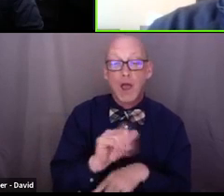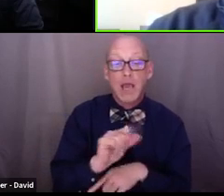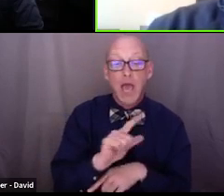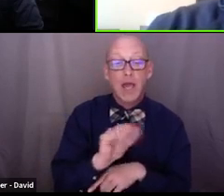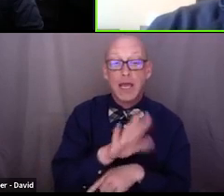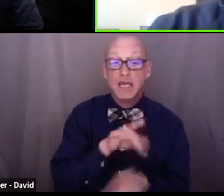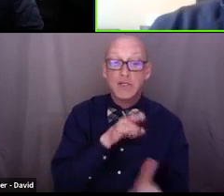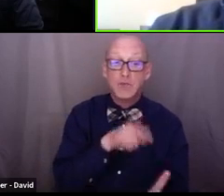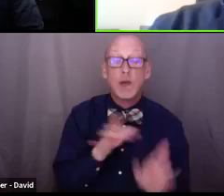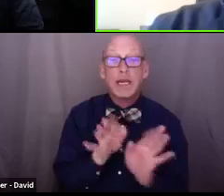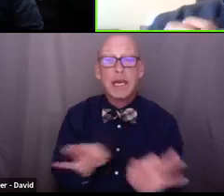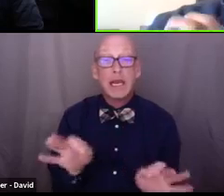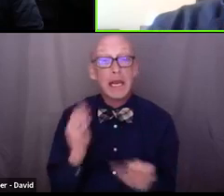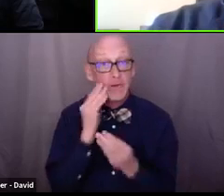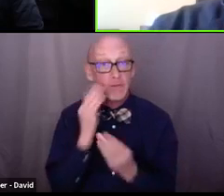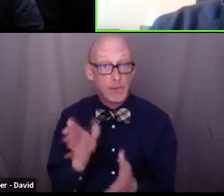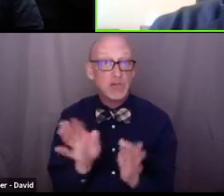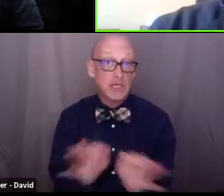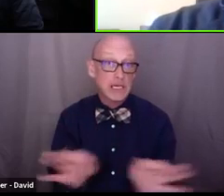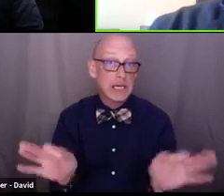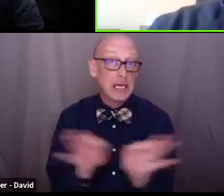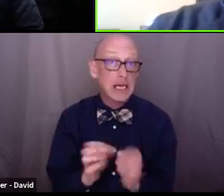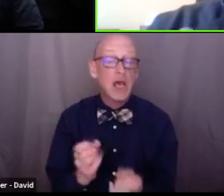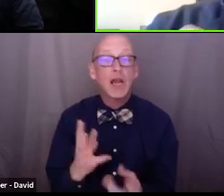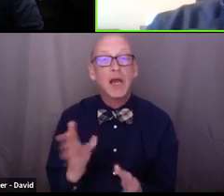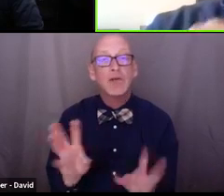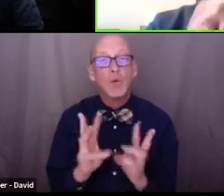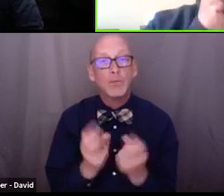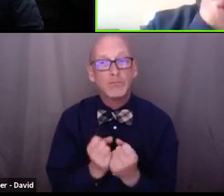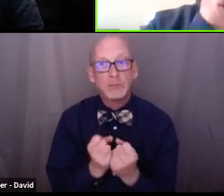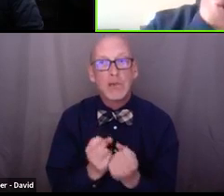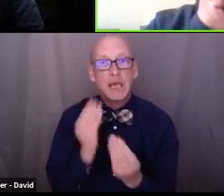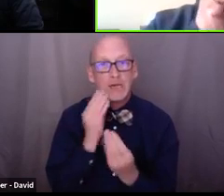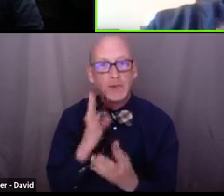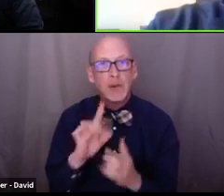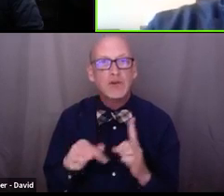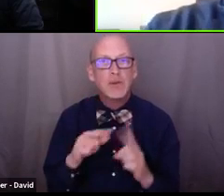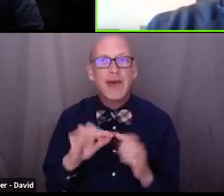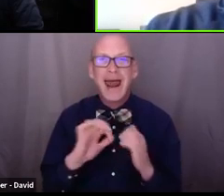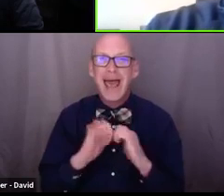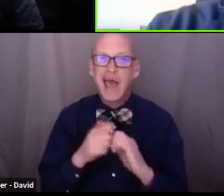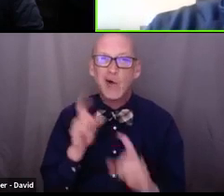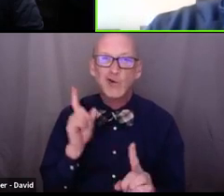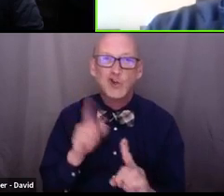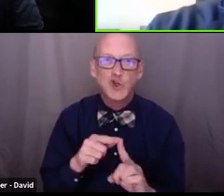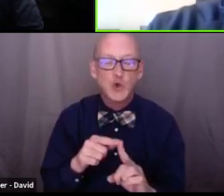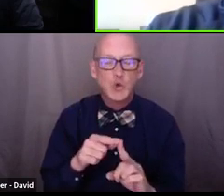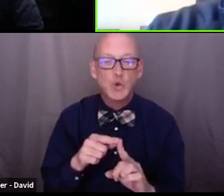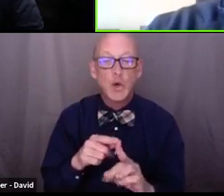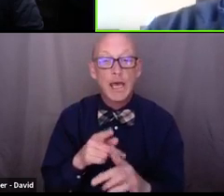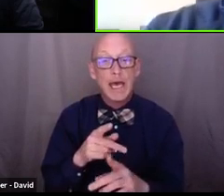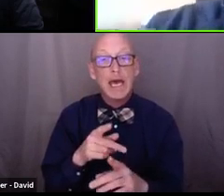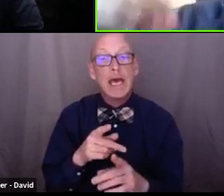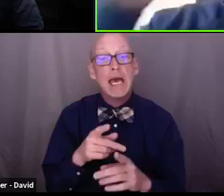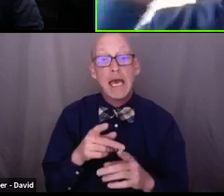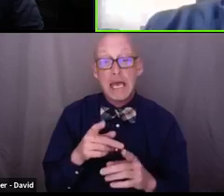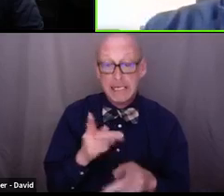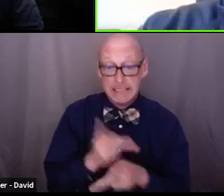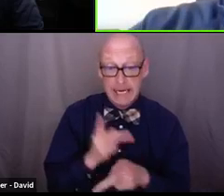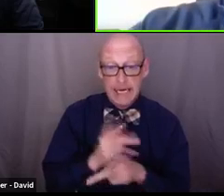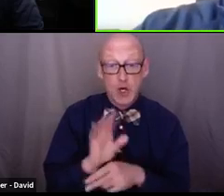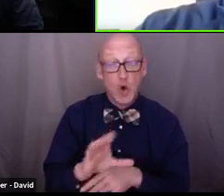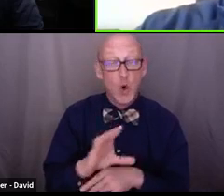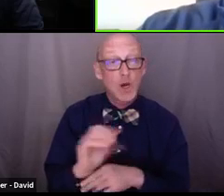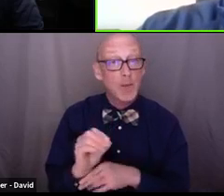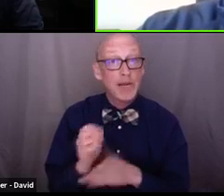And so a lot of these webinars are information about how to handle your company through a downturn.